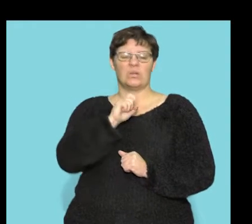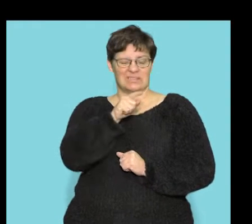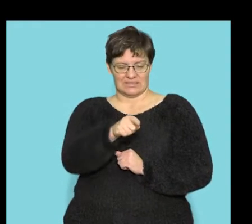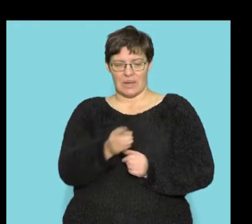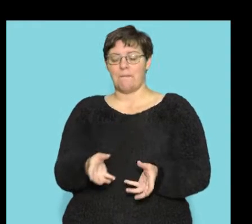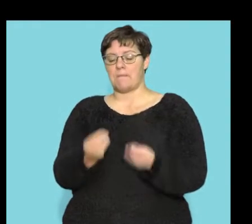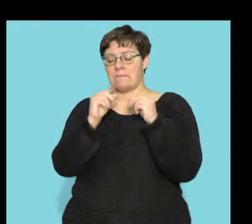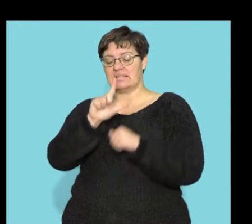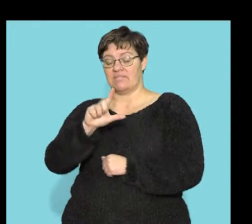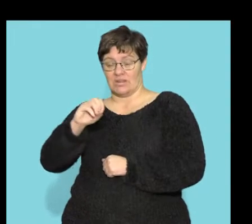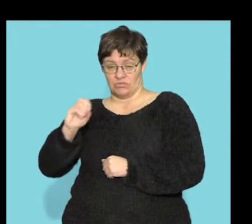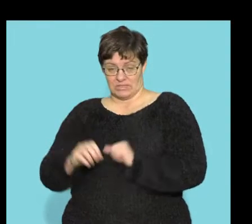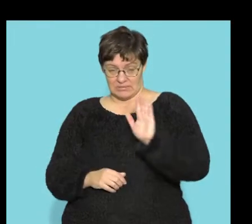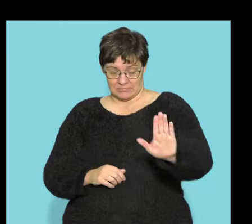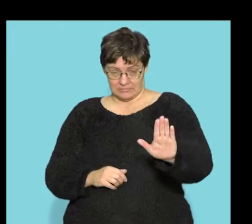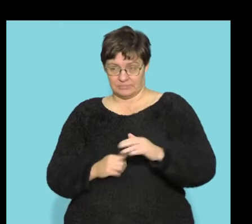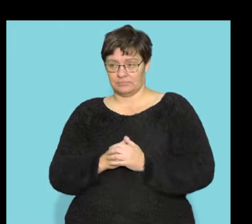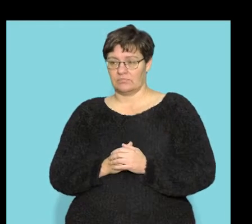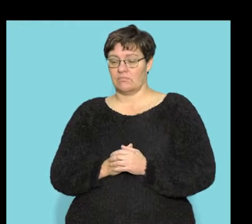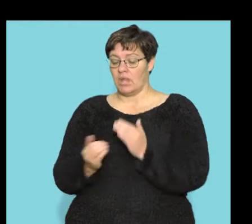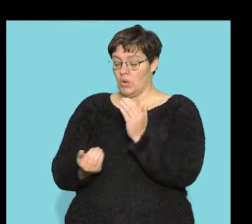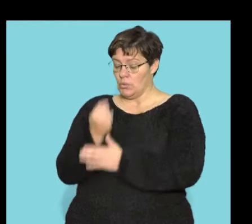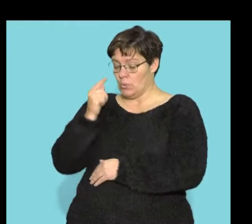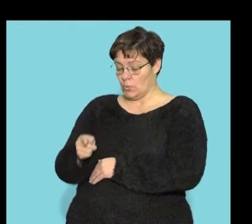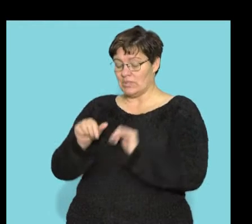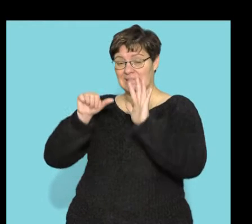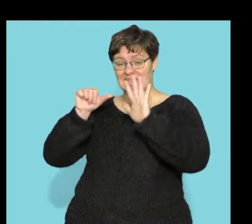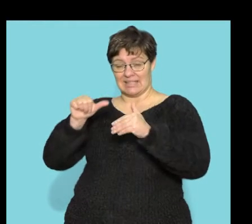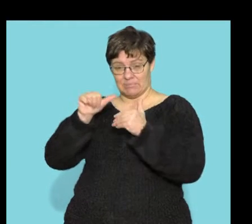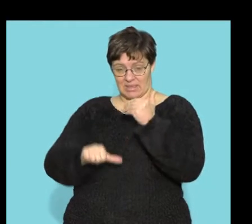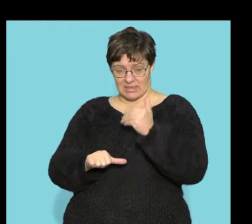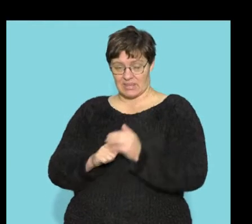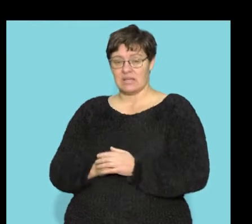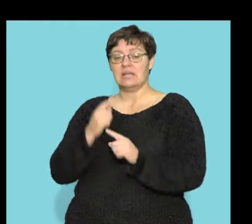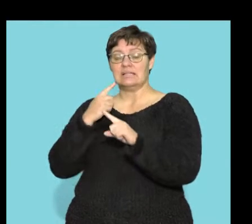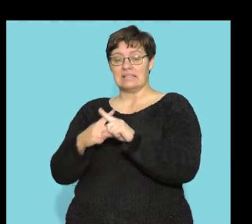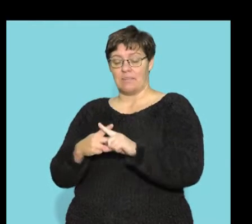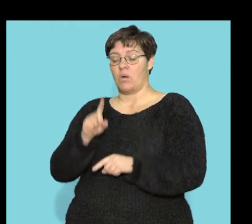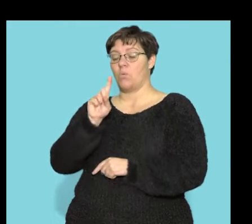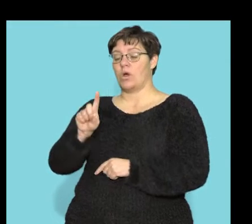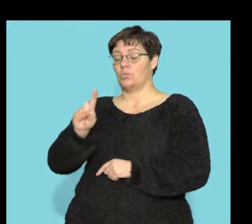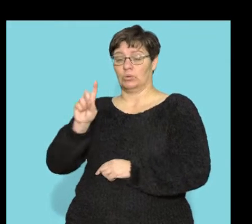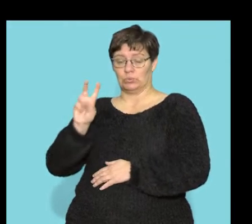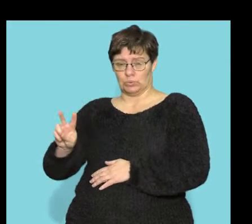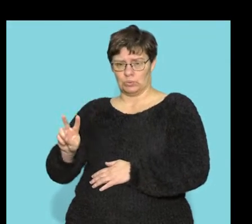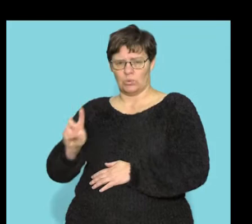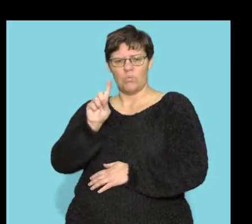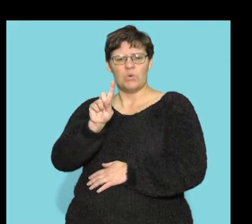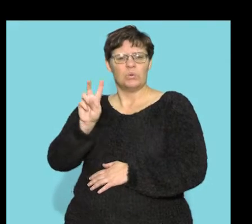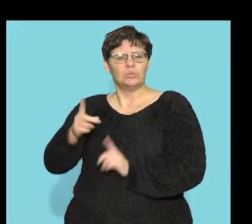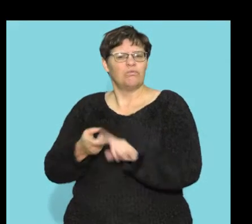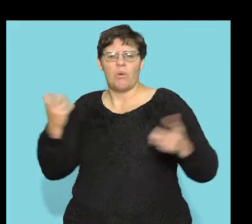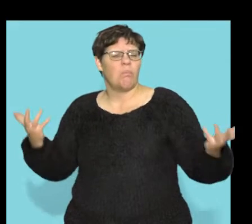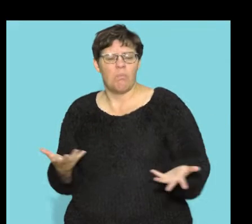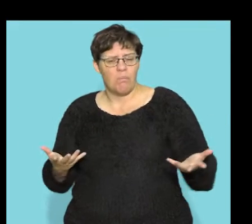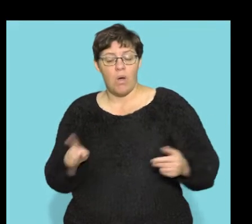the old, to give you a figure of 700. The new was 6 months, 6 times 112. Where